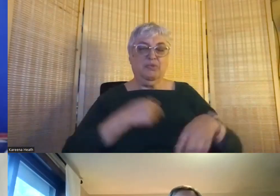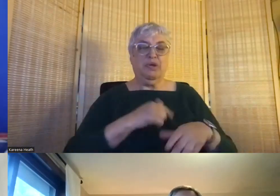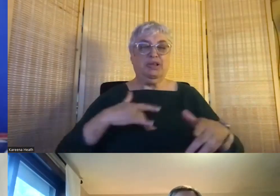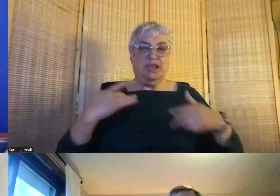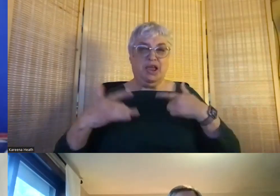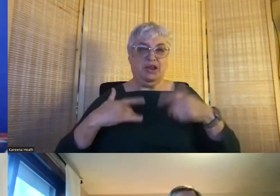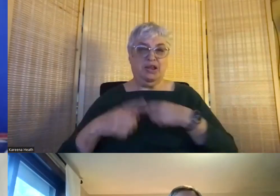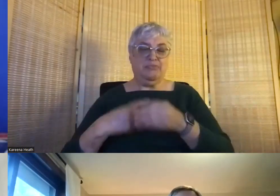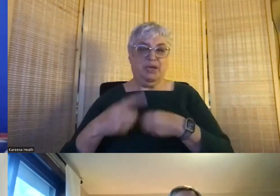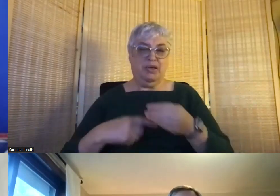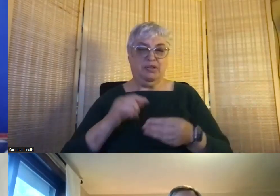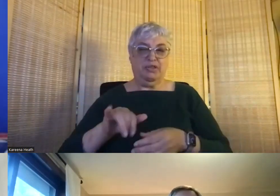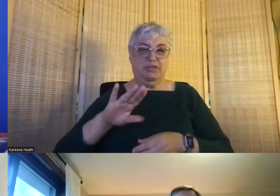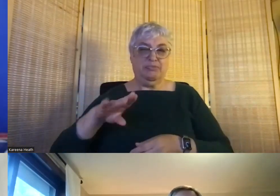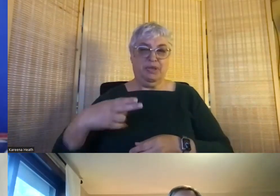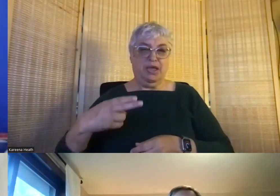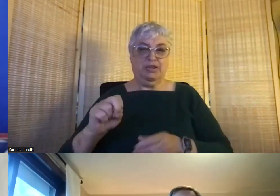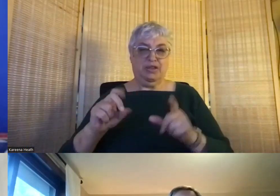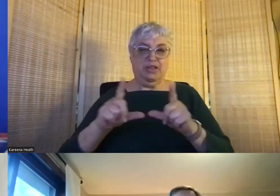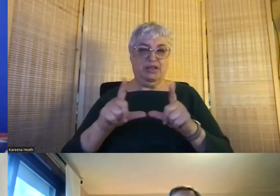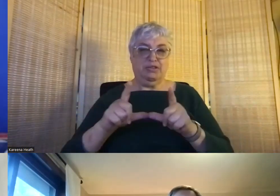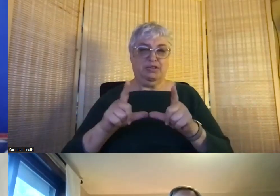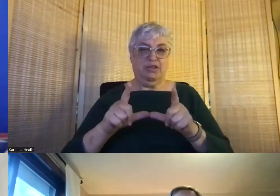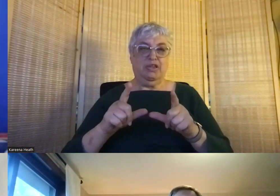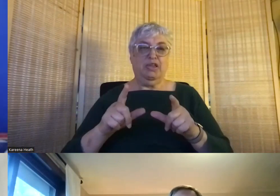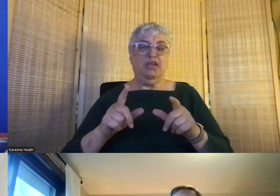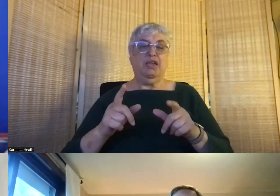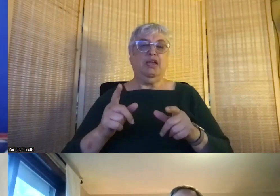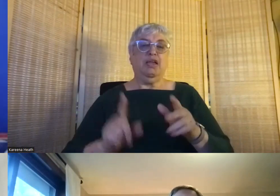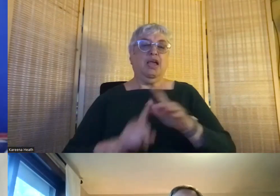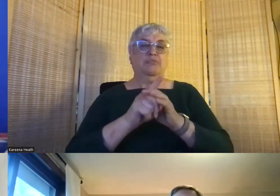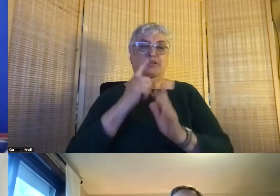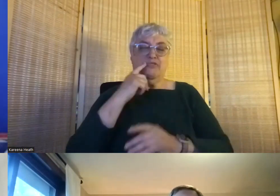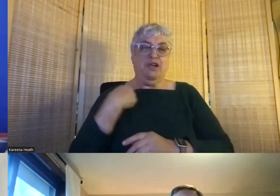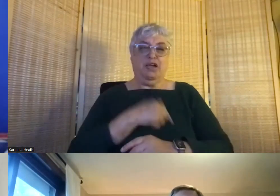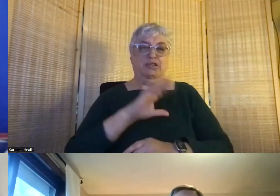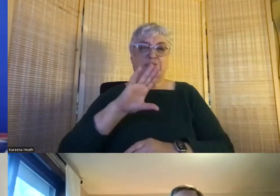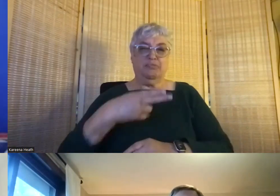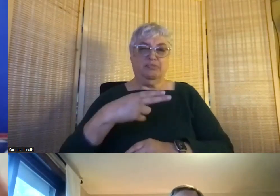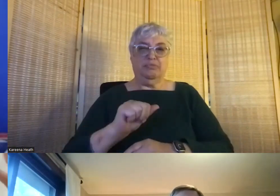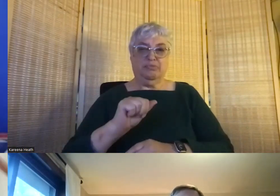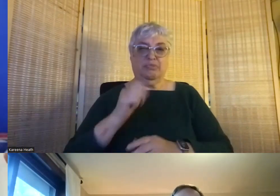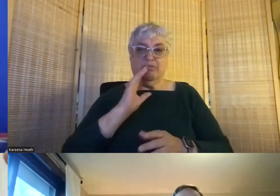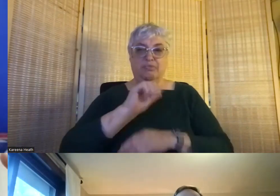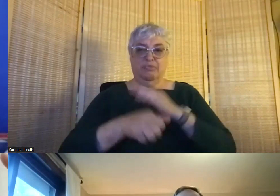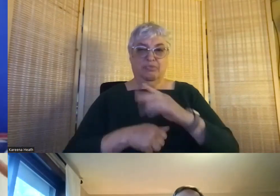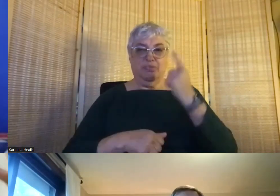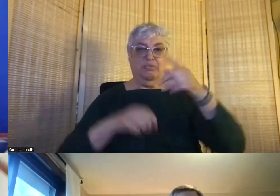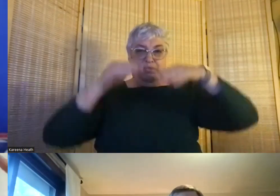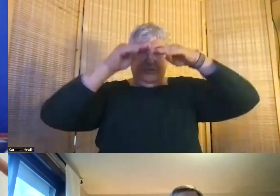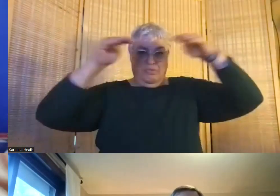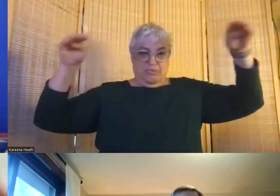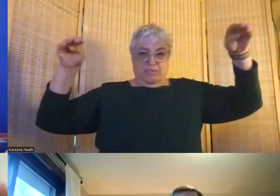with this BHE license coming to the BHA is future state, Lisa, this will all be under one